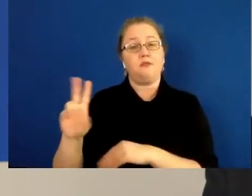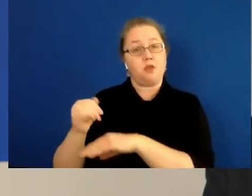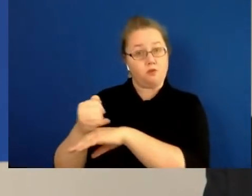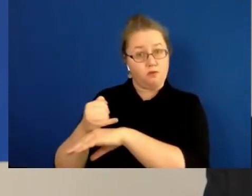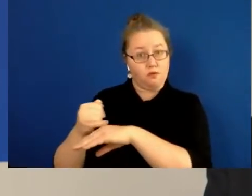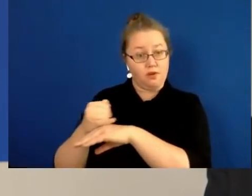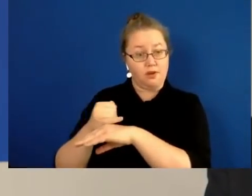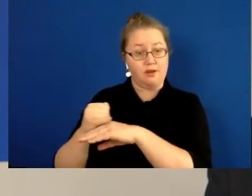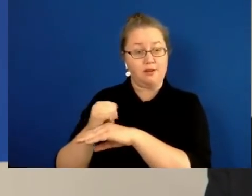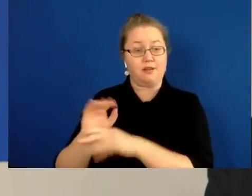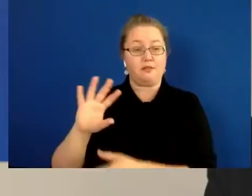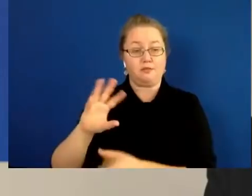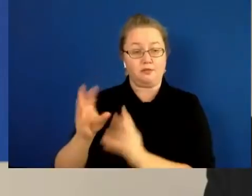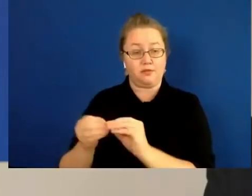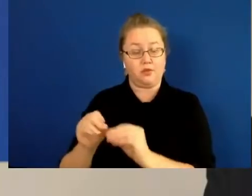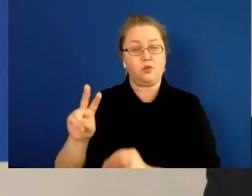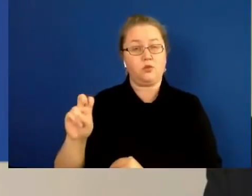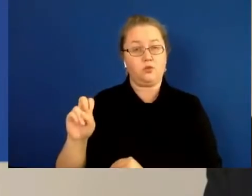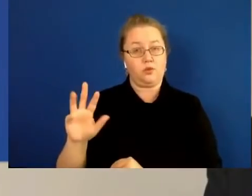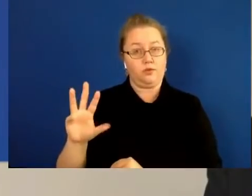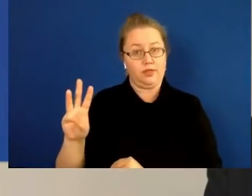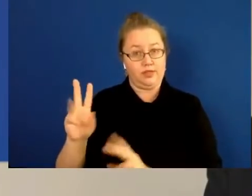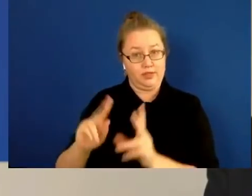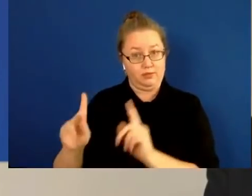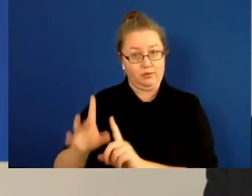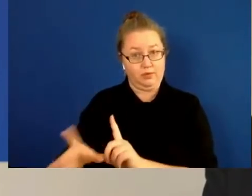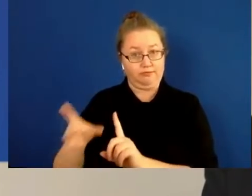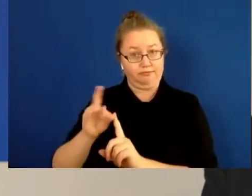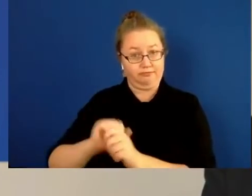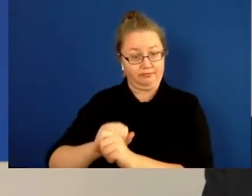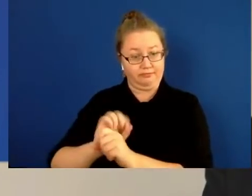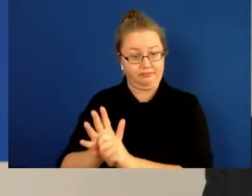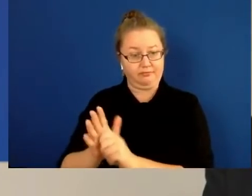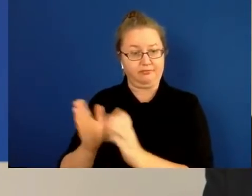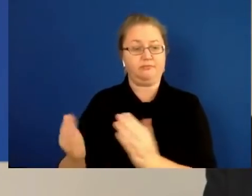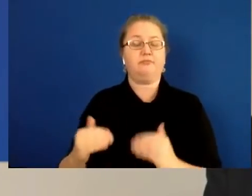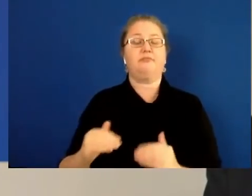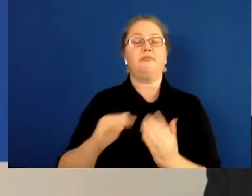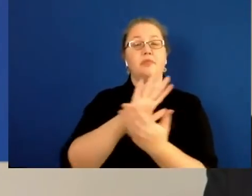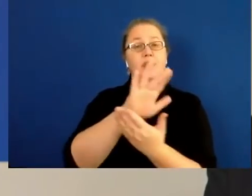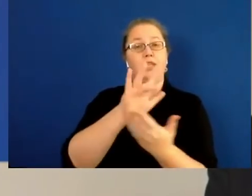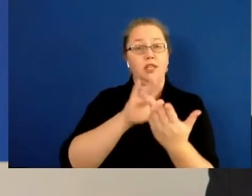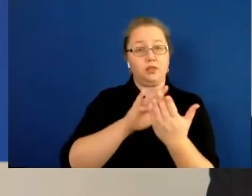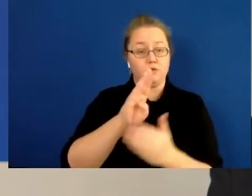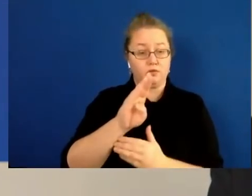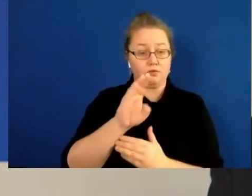which are epidemiologically linked, bringing our total number of people with COVID-19 to